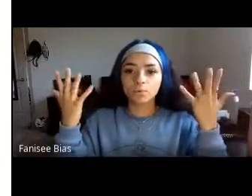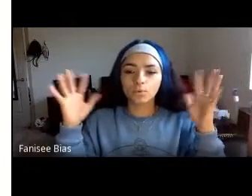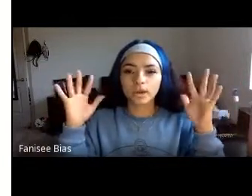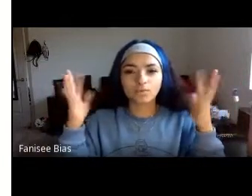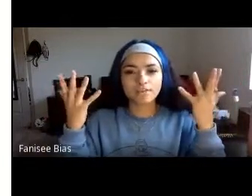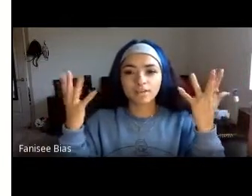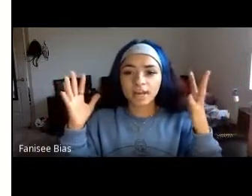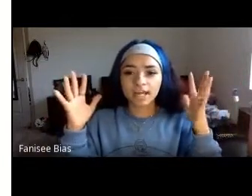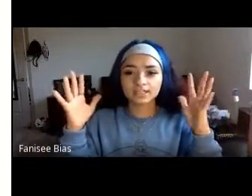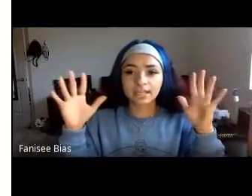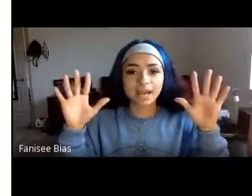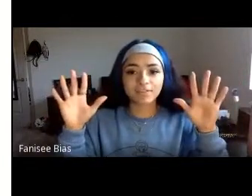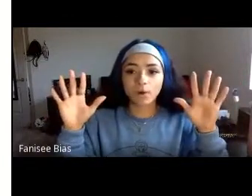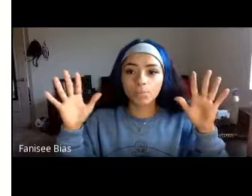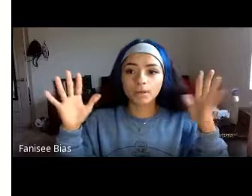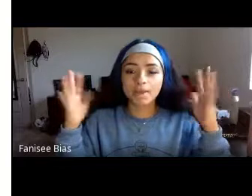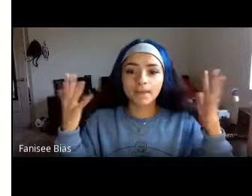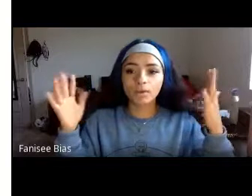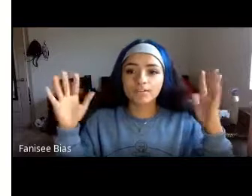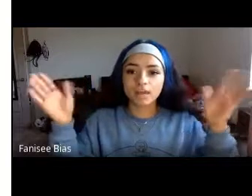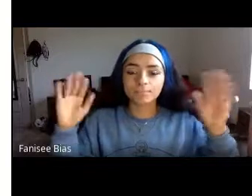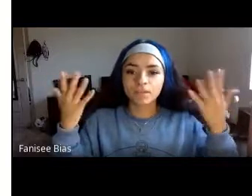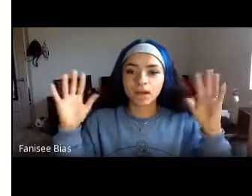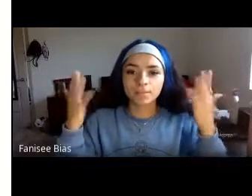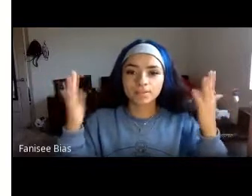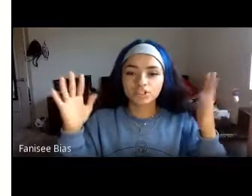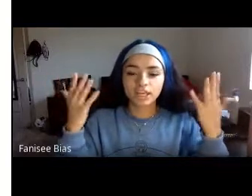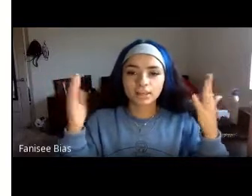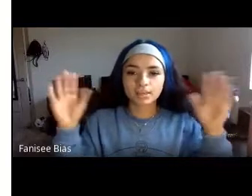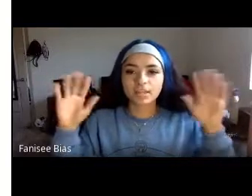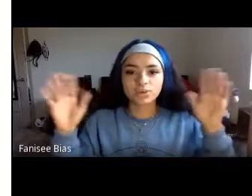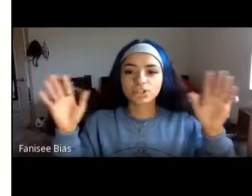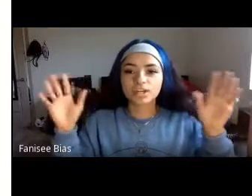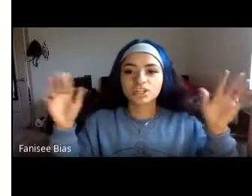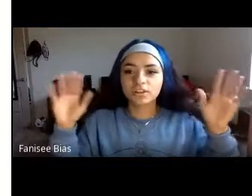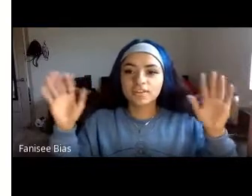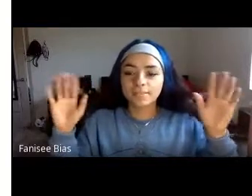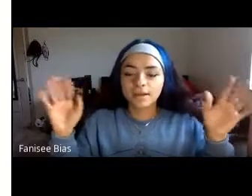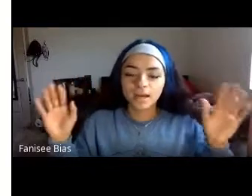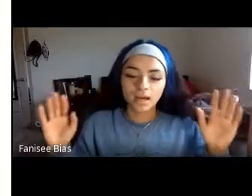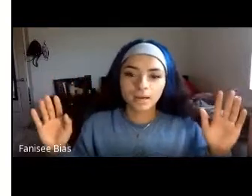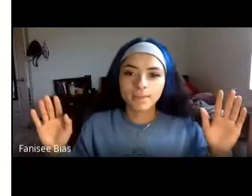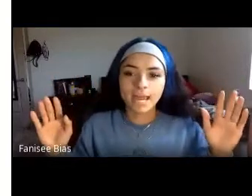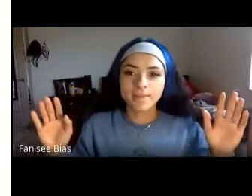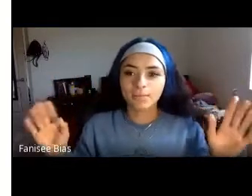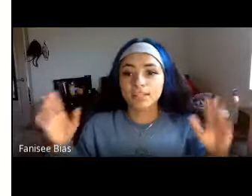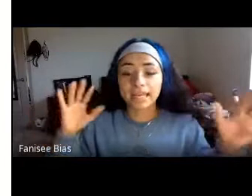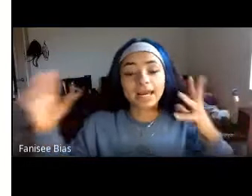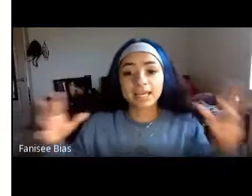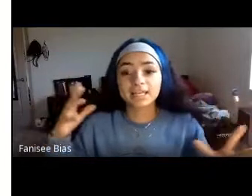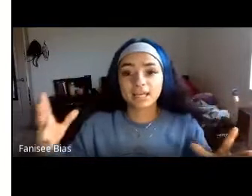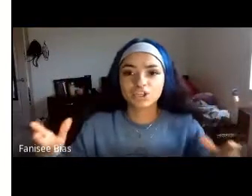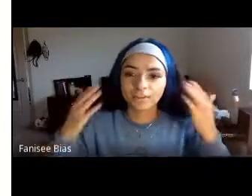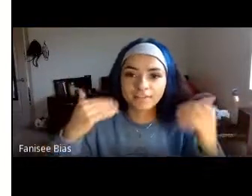with kind of waving their hands, like having them open and then waving them, either shaking them like this or just like jiggling them. And that was